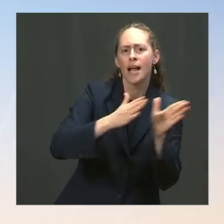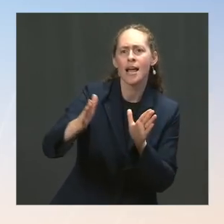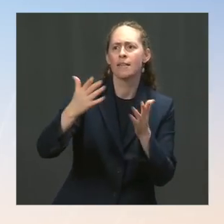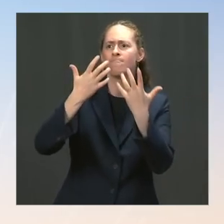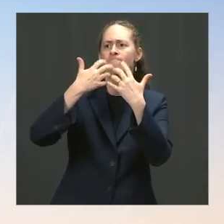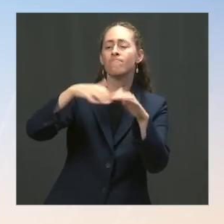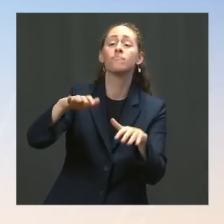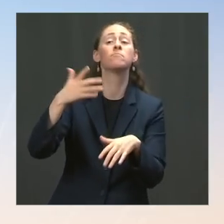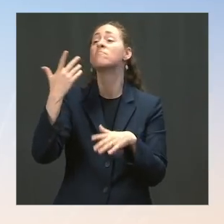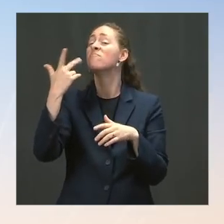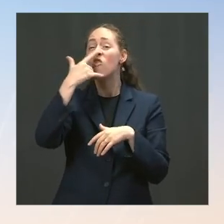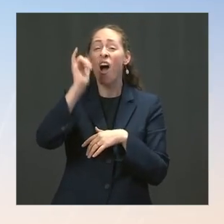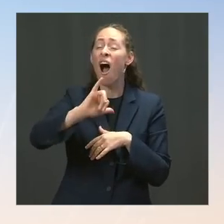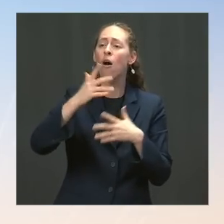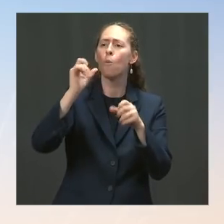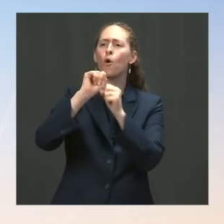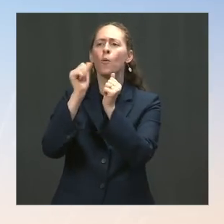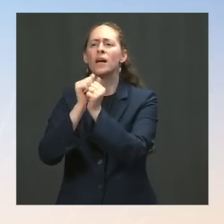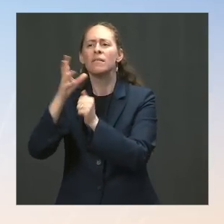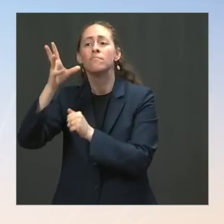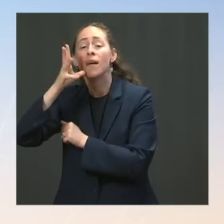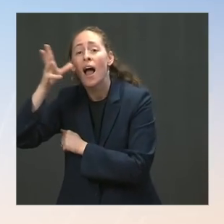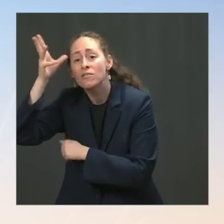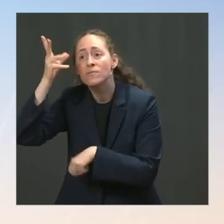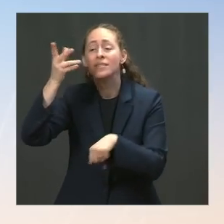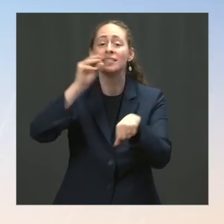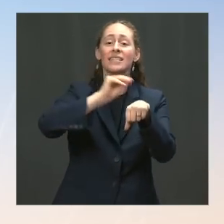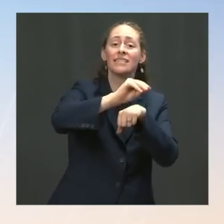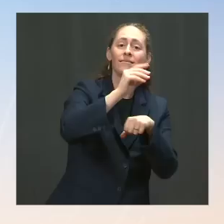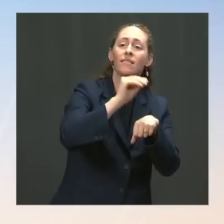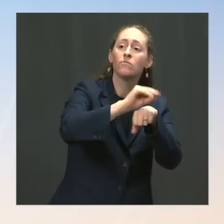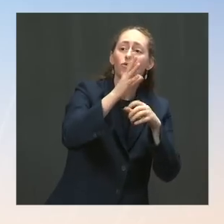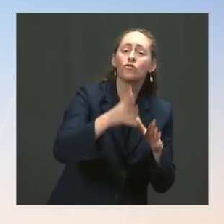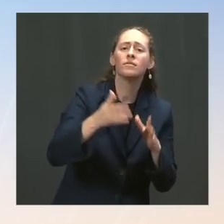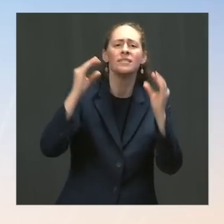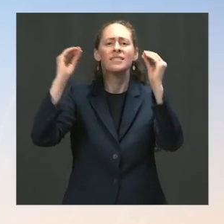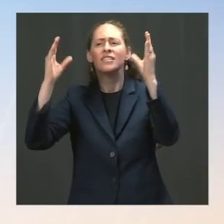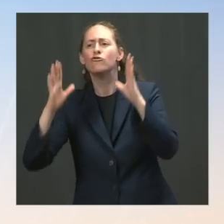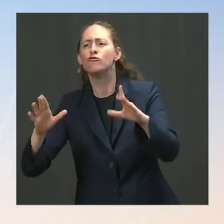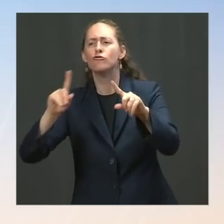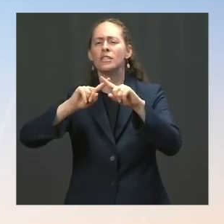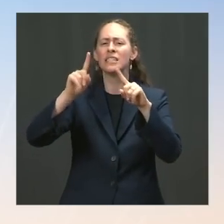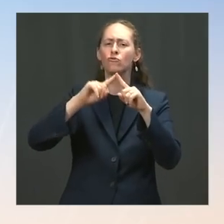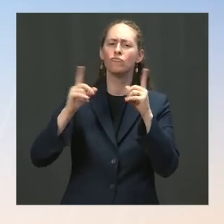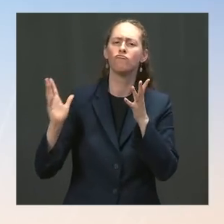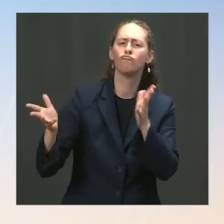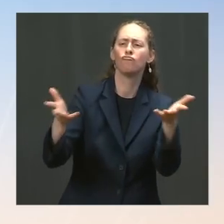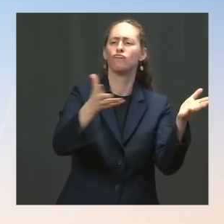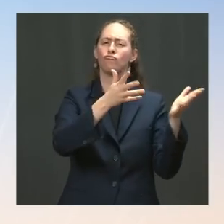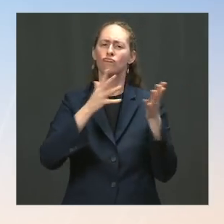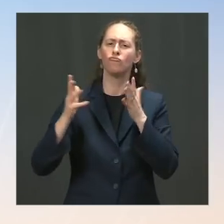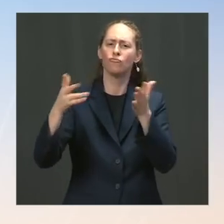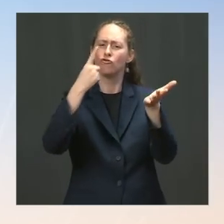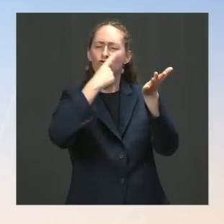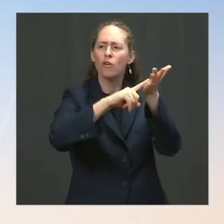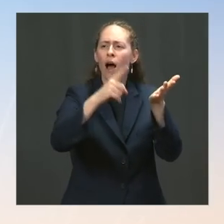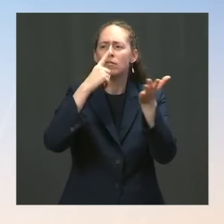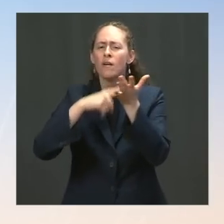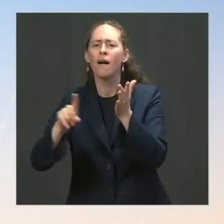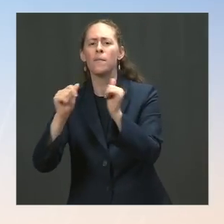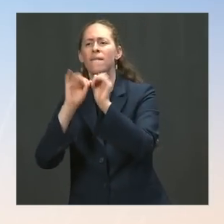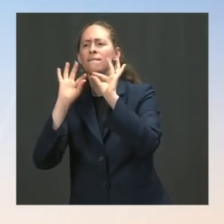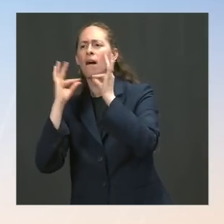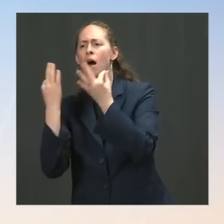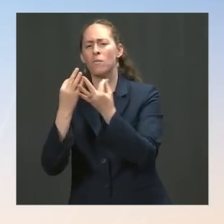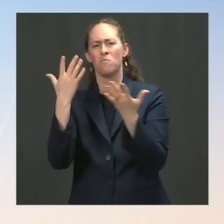have conversations with students and families about the importance of getting vaccinated and why it's our strongest tool to combat